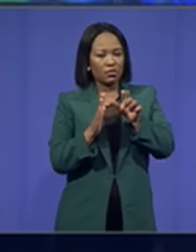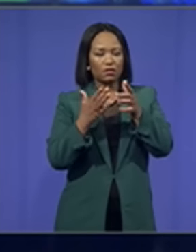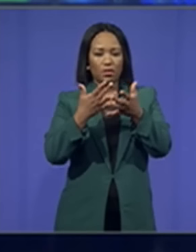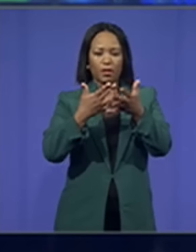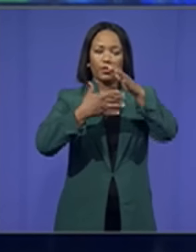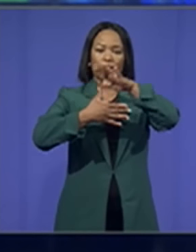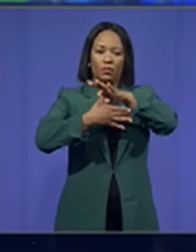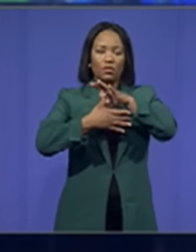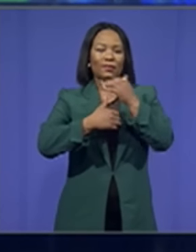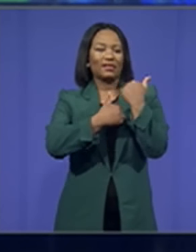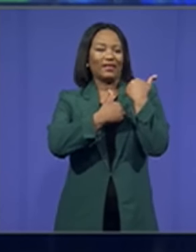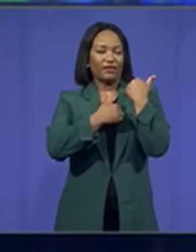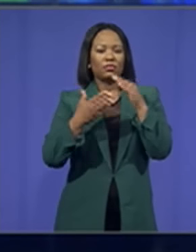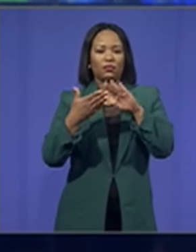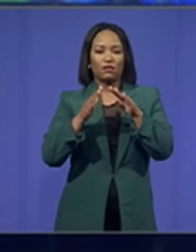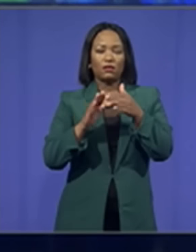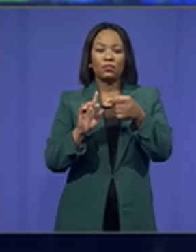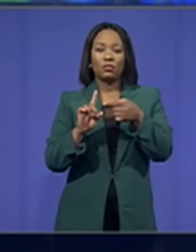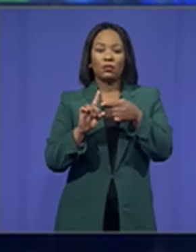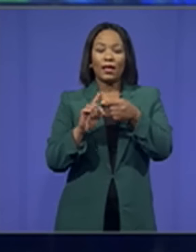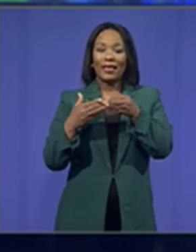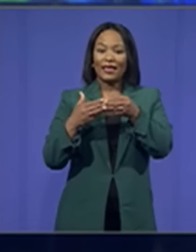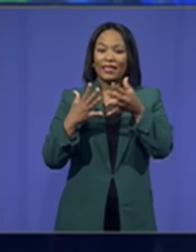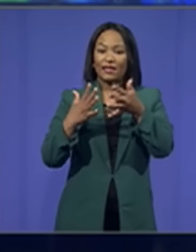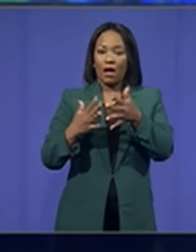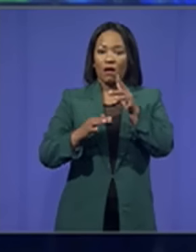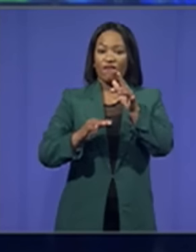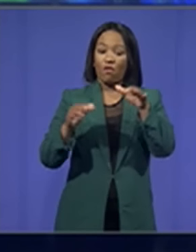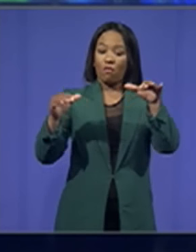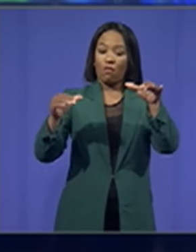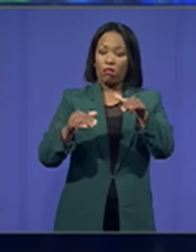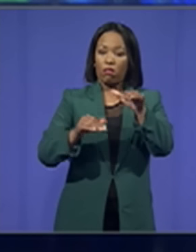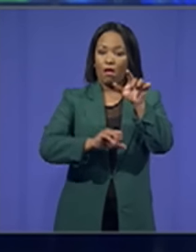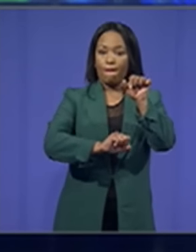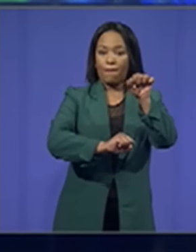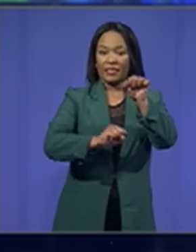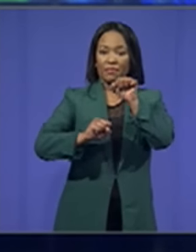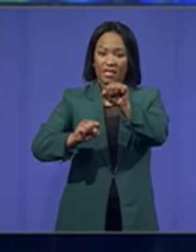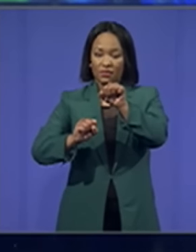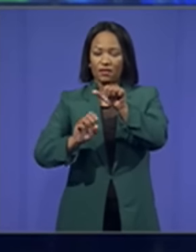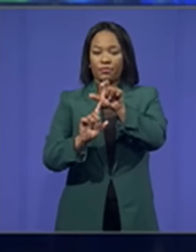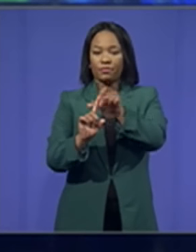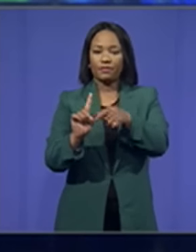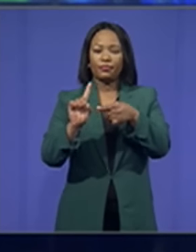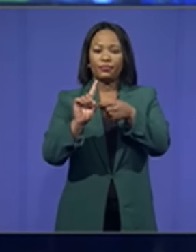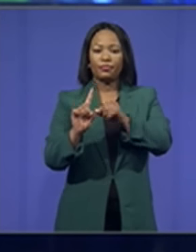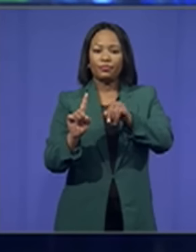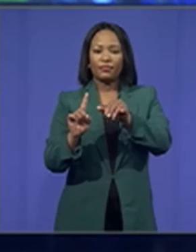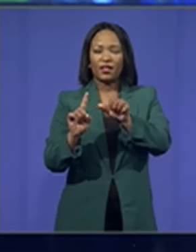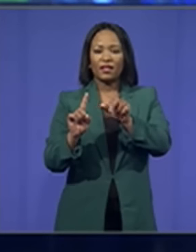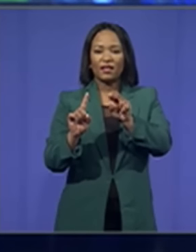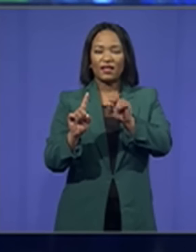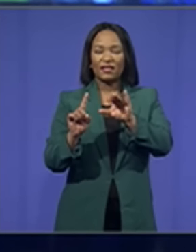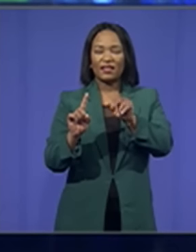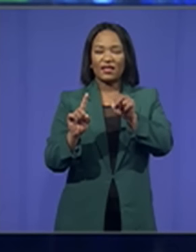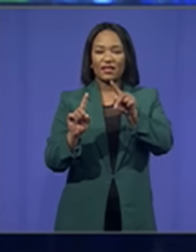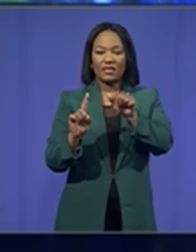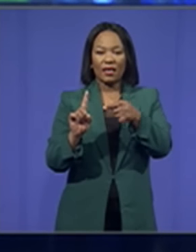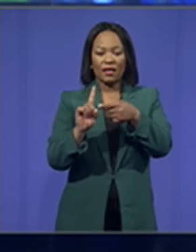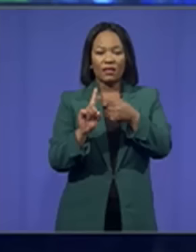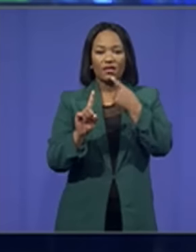wa Marche Jacinta Nkobese Zuma o re kabinete e lokela ho lekola botjha ka kabo ya ditjhelete le kaleng la tsamaiso